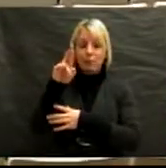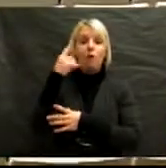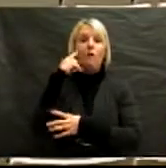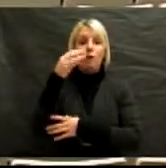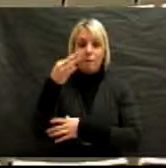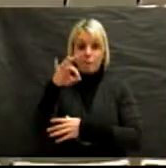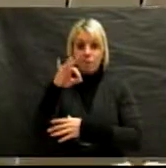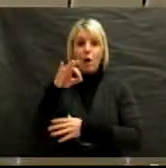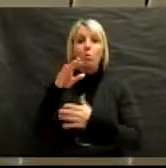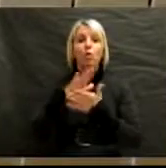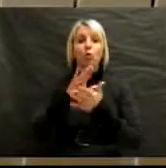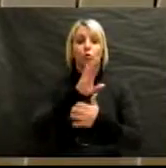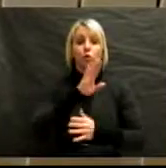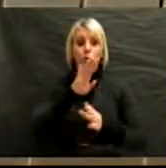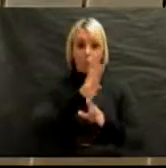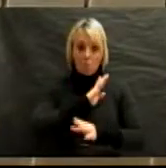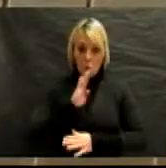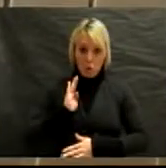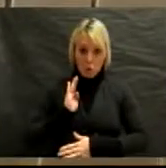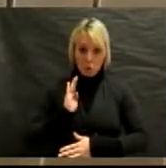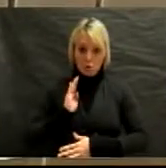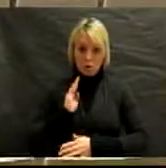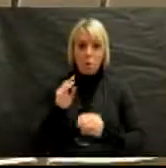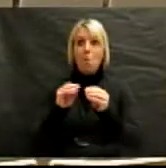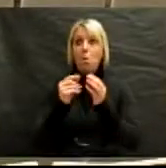Any further discussion on this item?